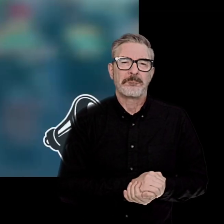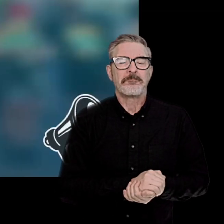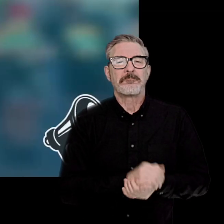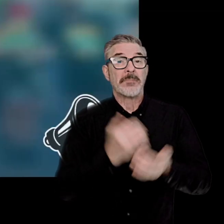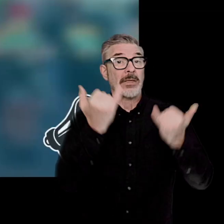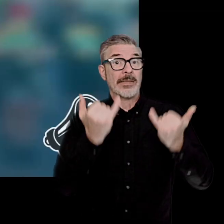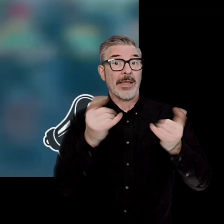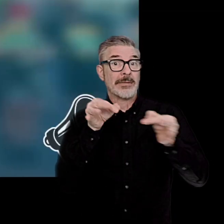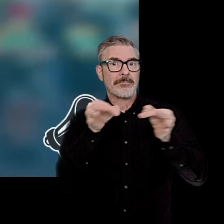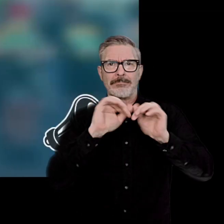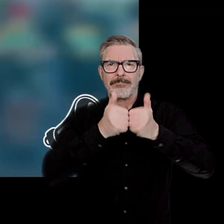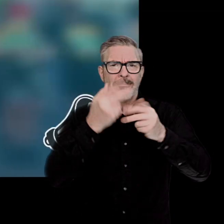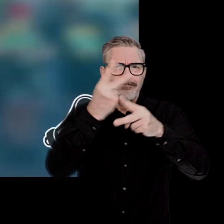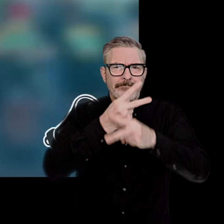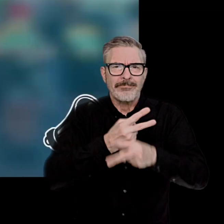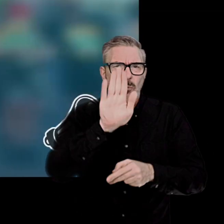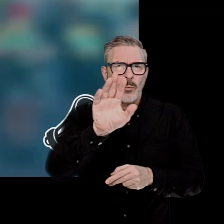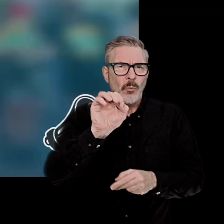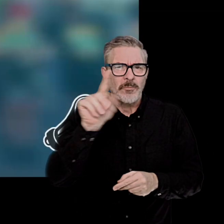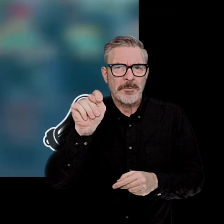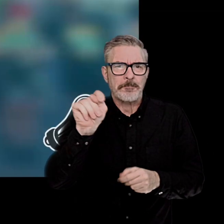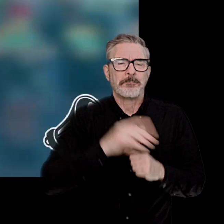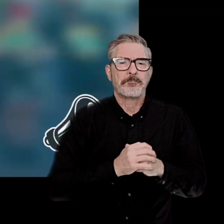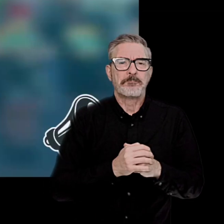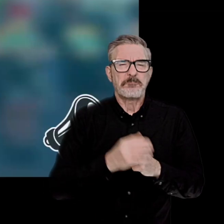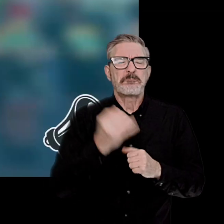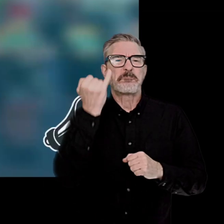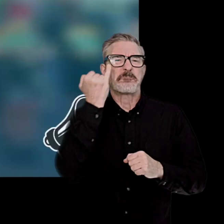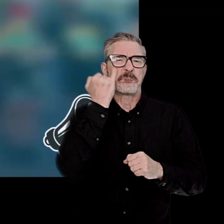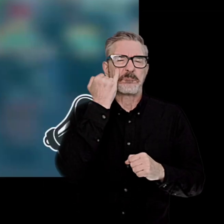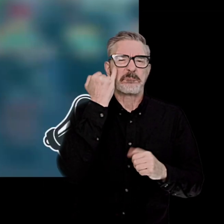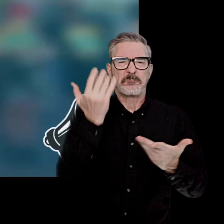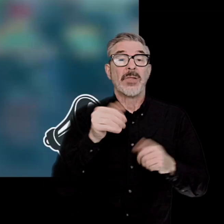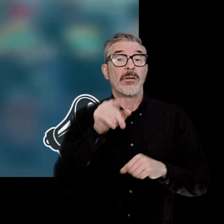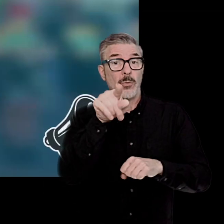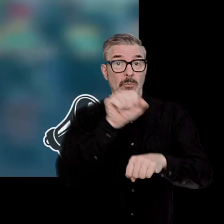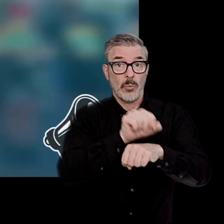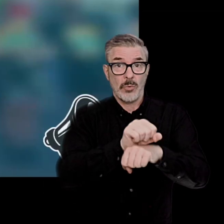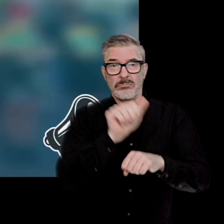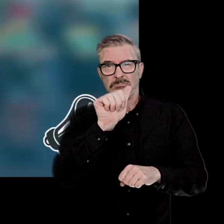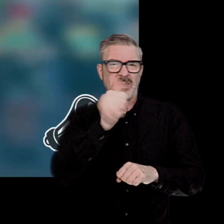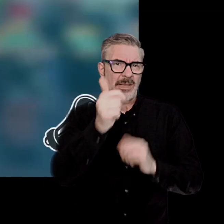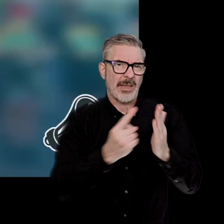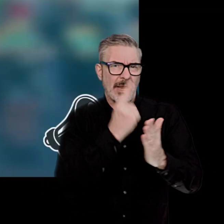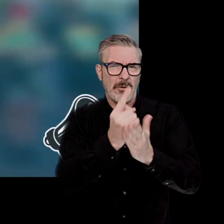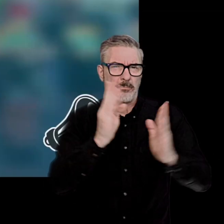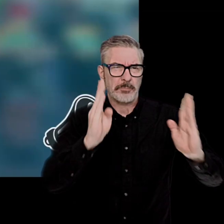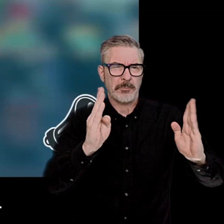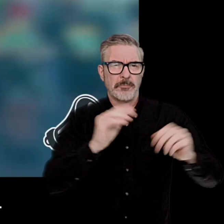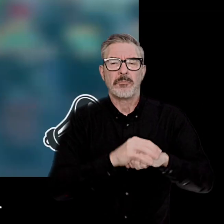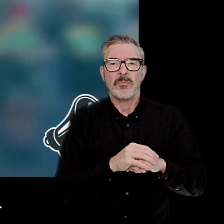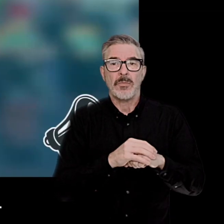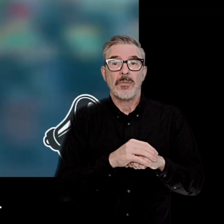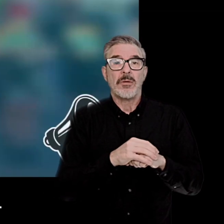Examples on how to take note of your overtime is an example here would be you worked 10